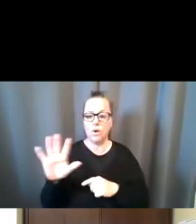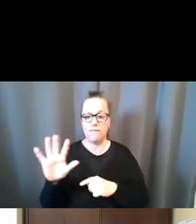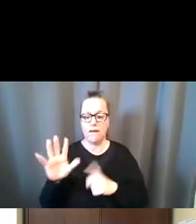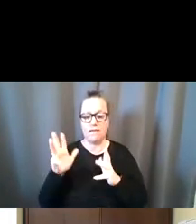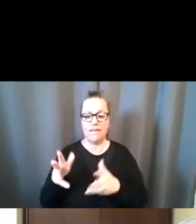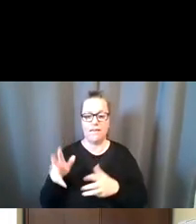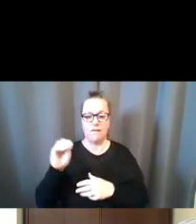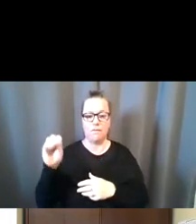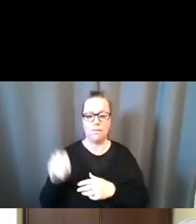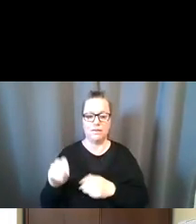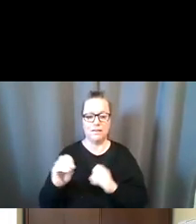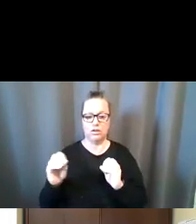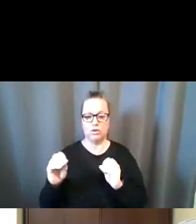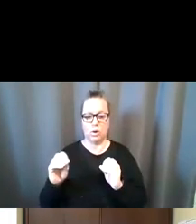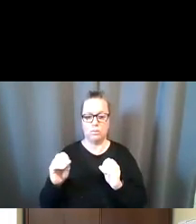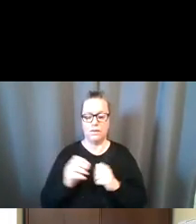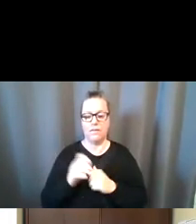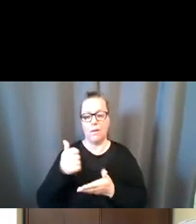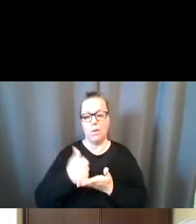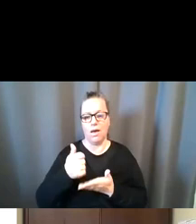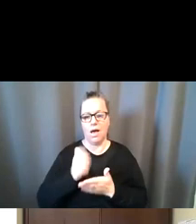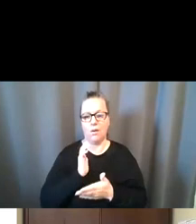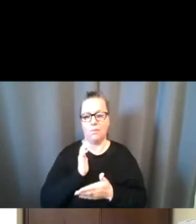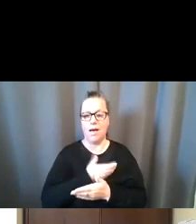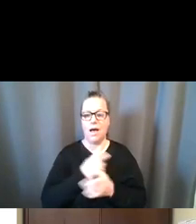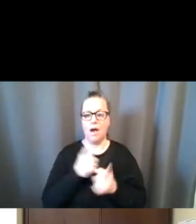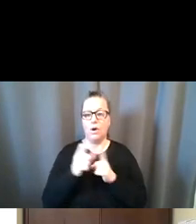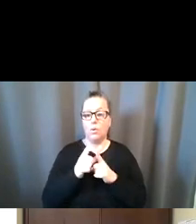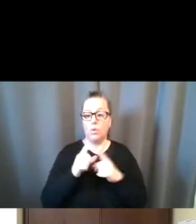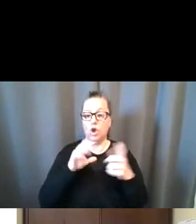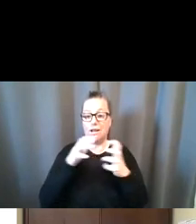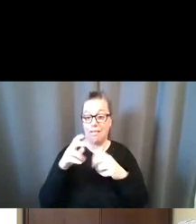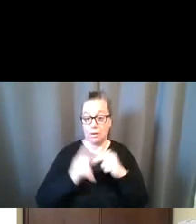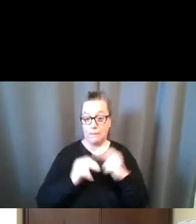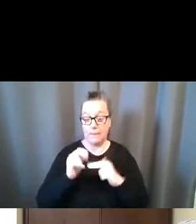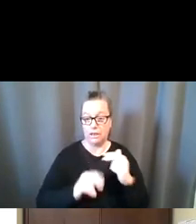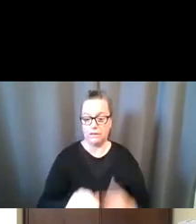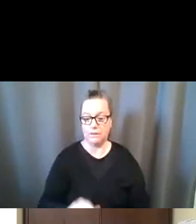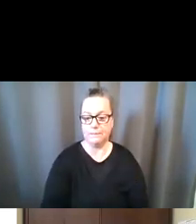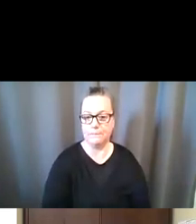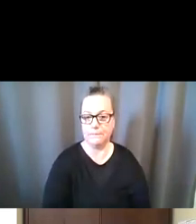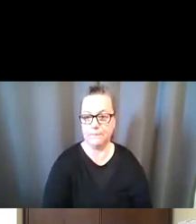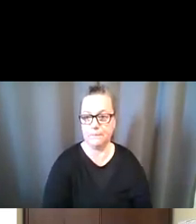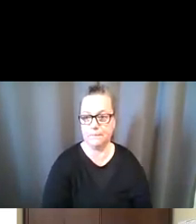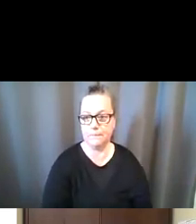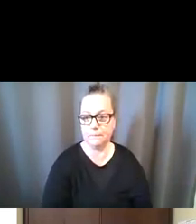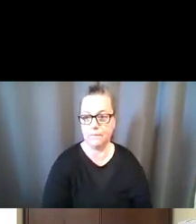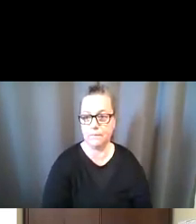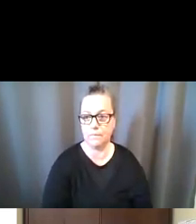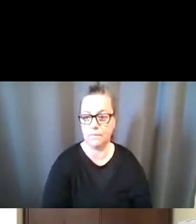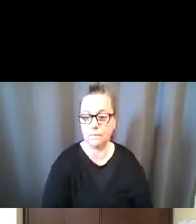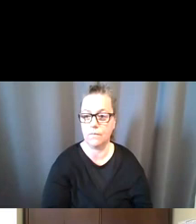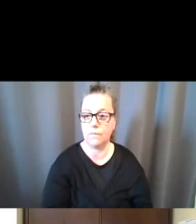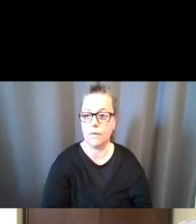that percentage sign. That's going to help our word cloud build. But even as you reflect on the question,